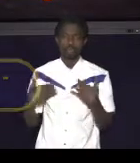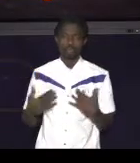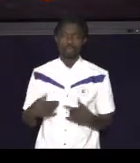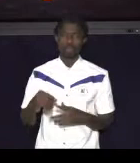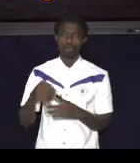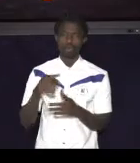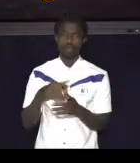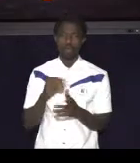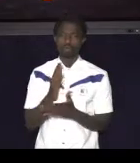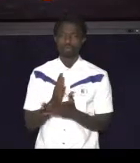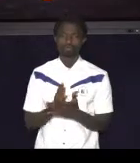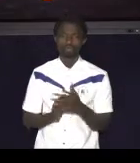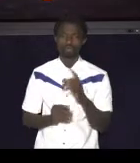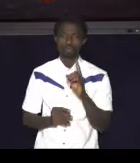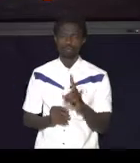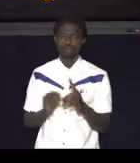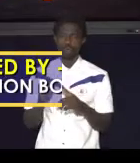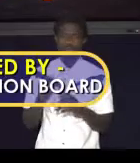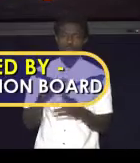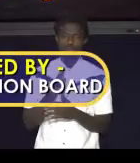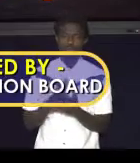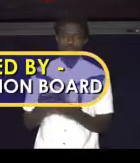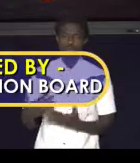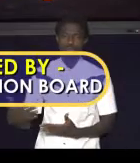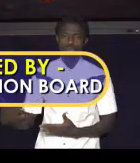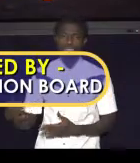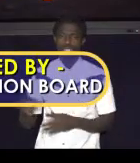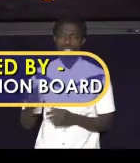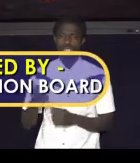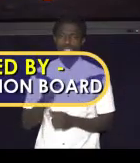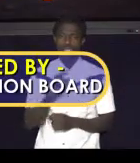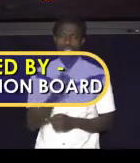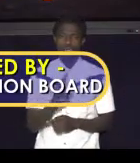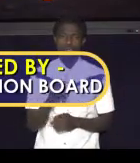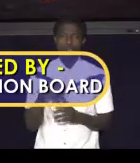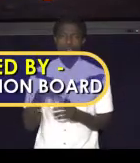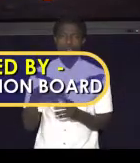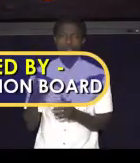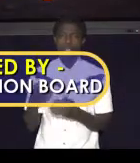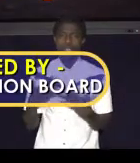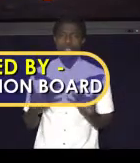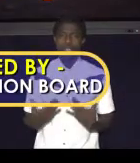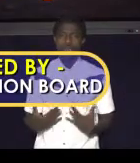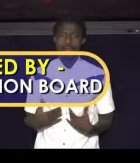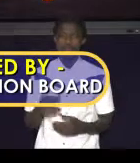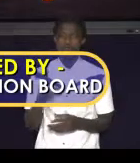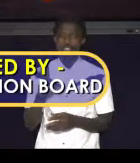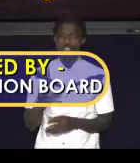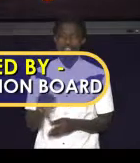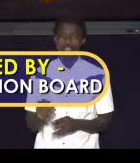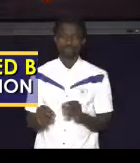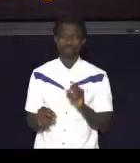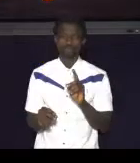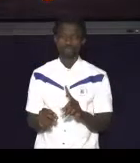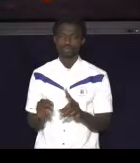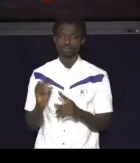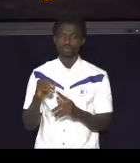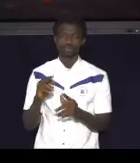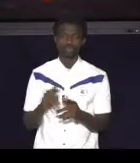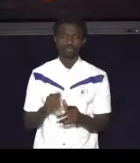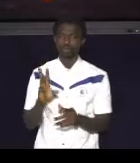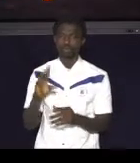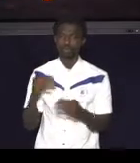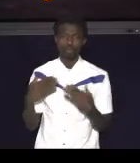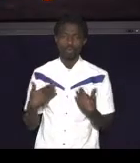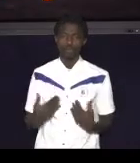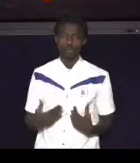or someone, something, anyone or anybody, no one or